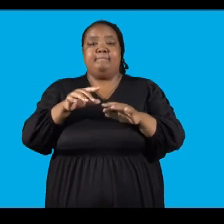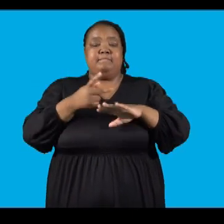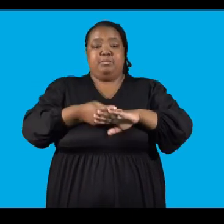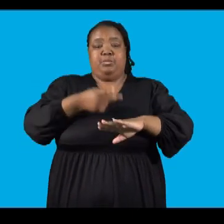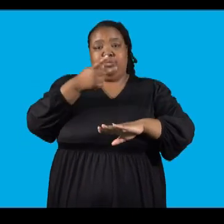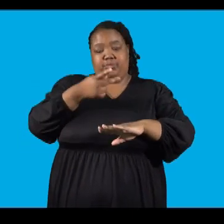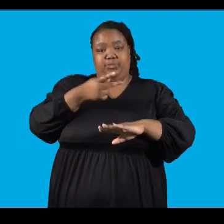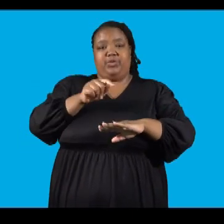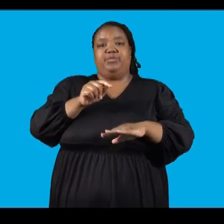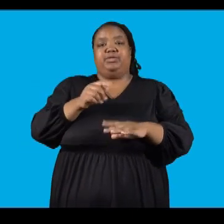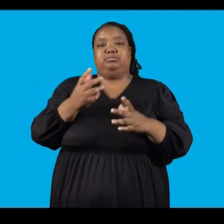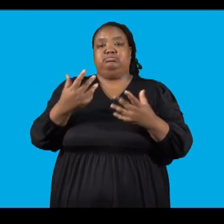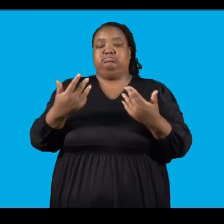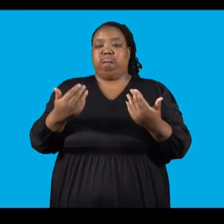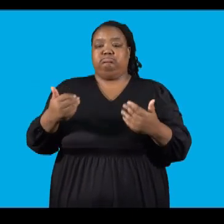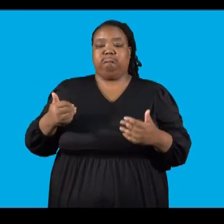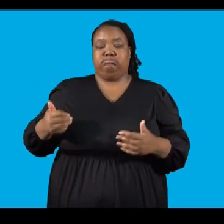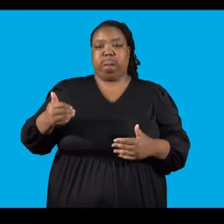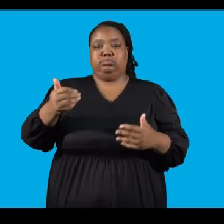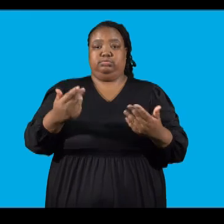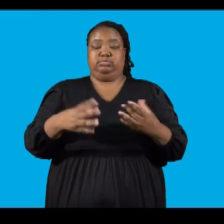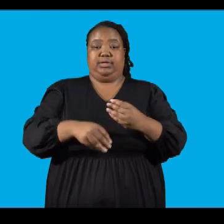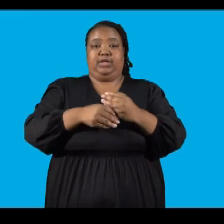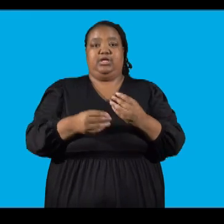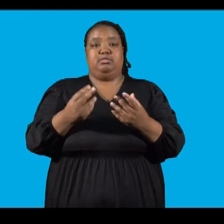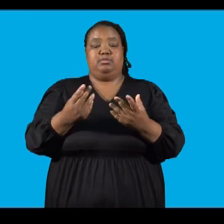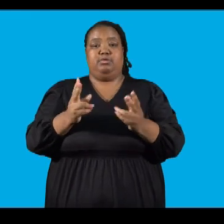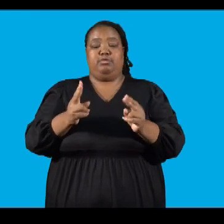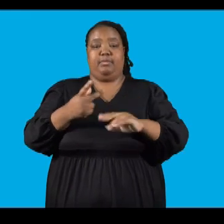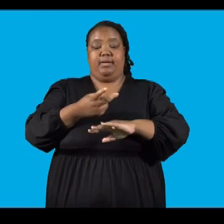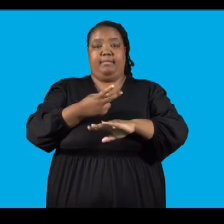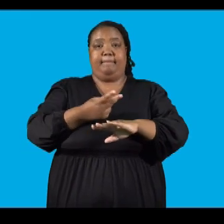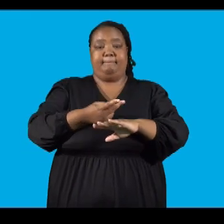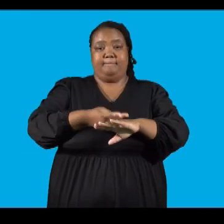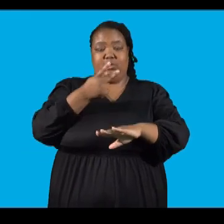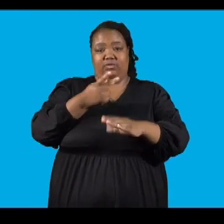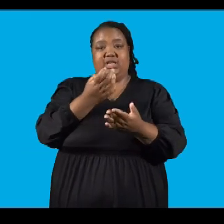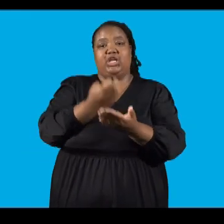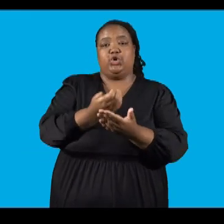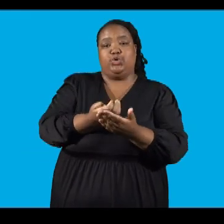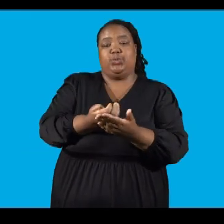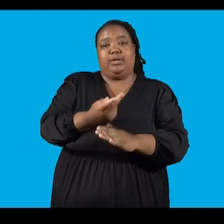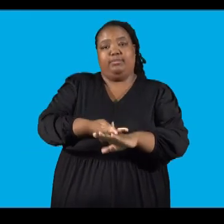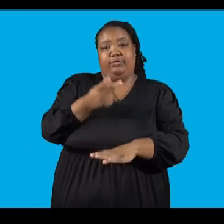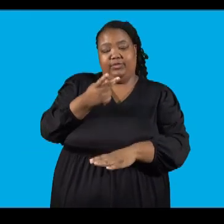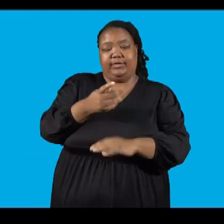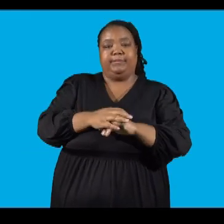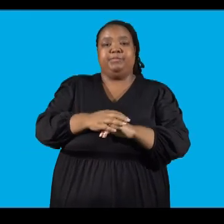1.3.2, profit that is made in the long run in addition to normal profit, that is economic